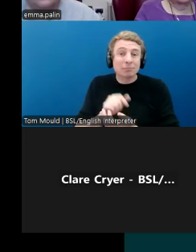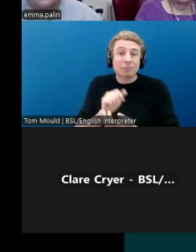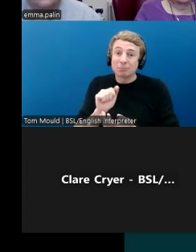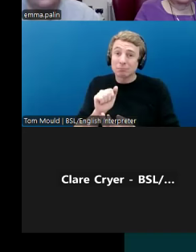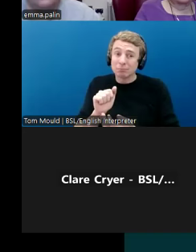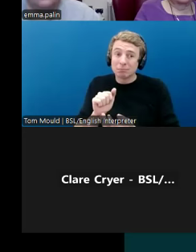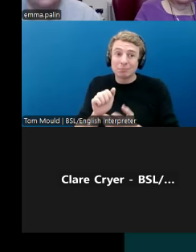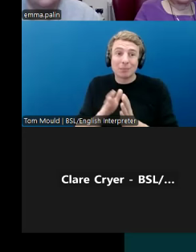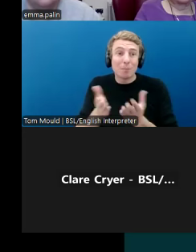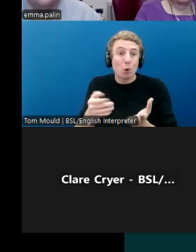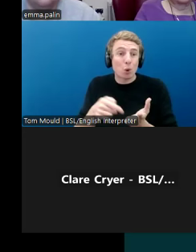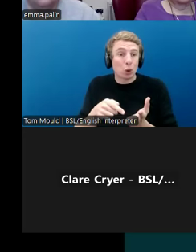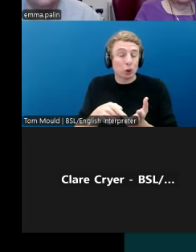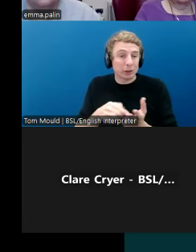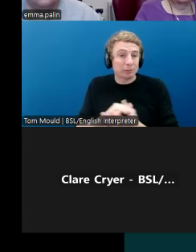Yeah.